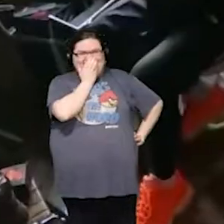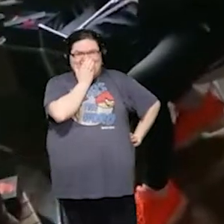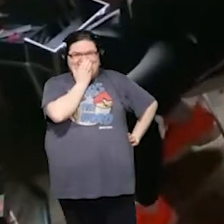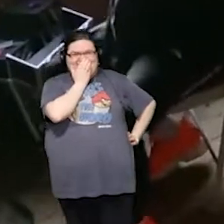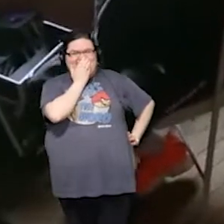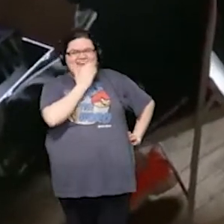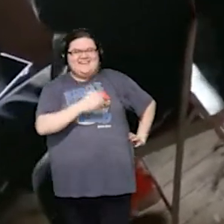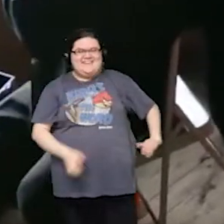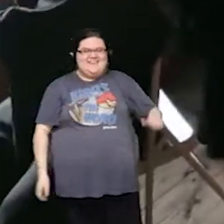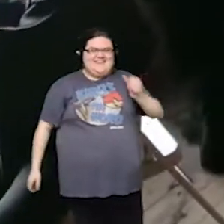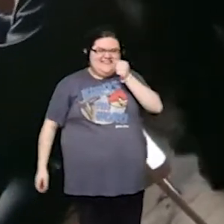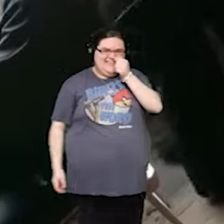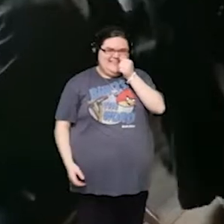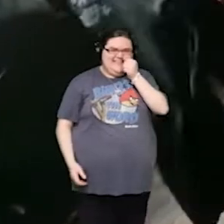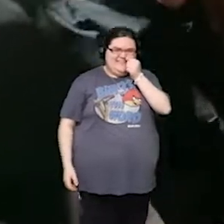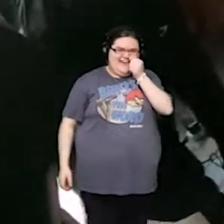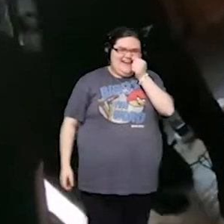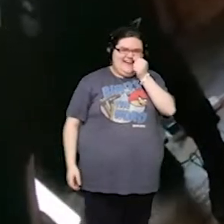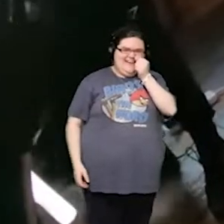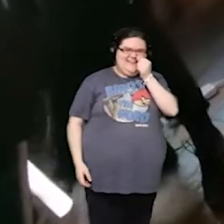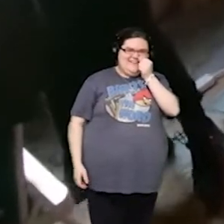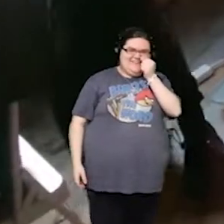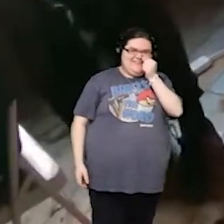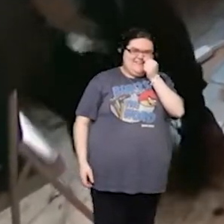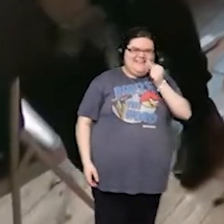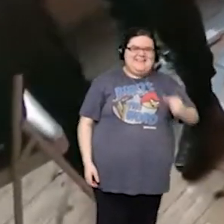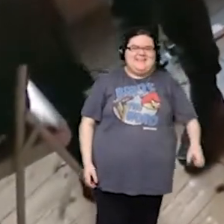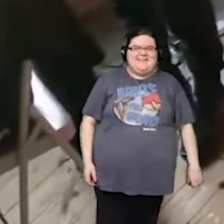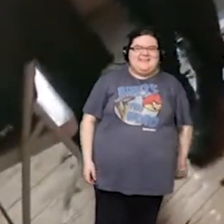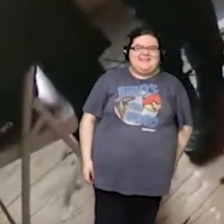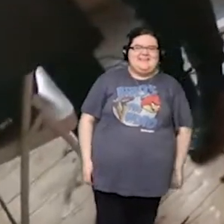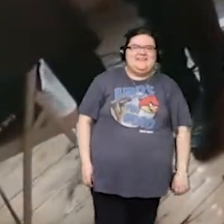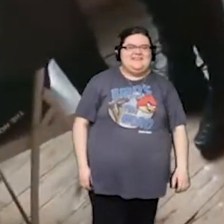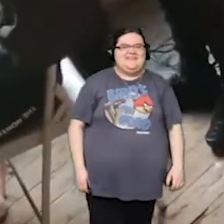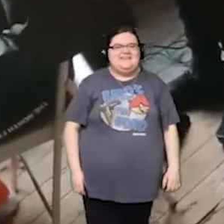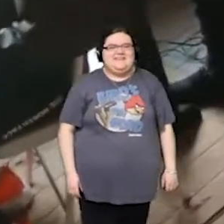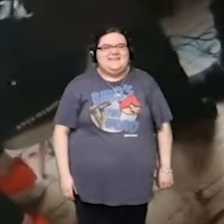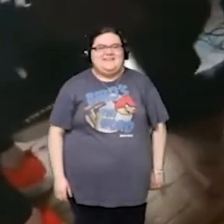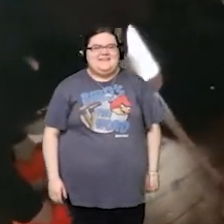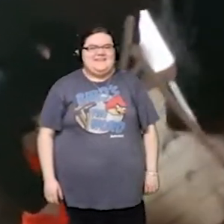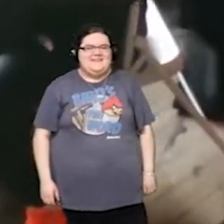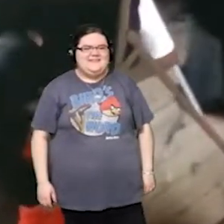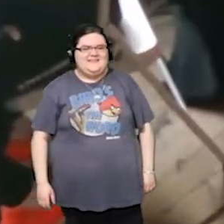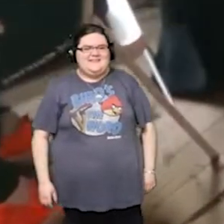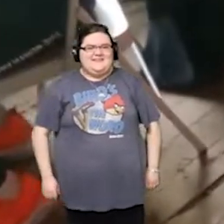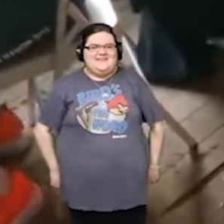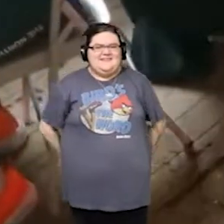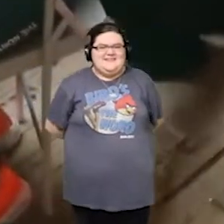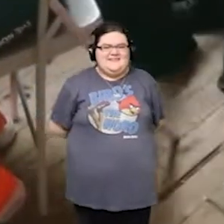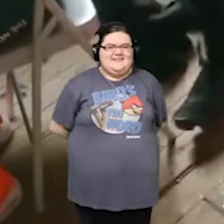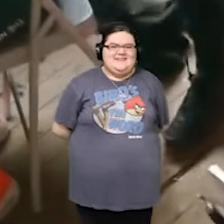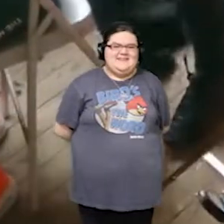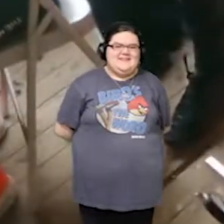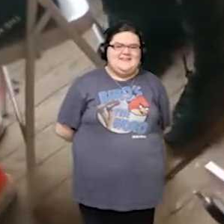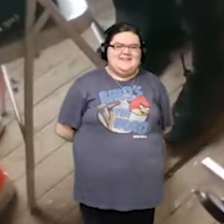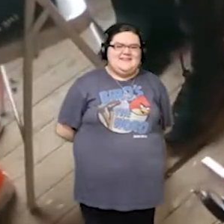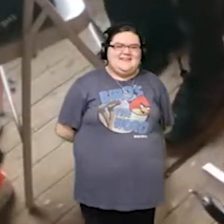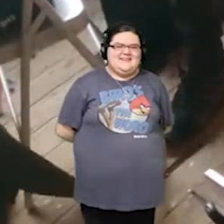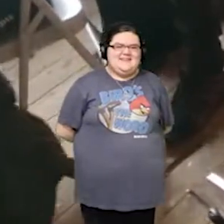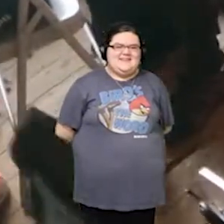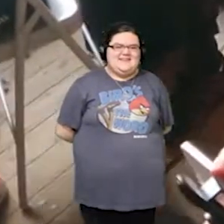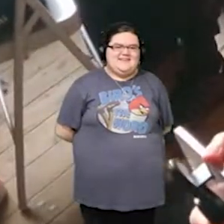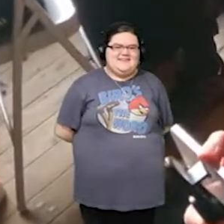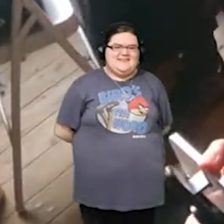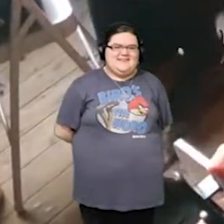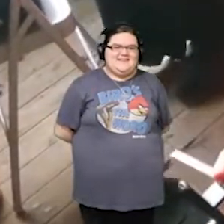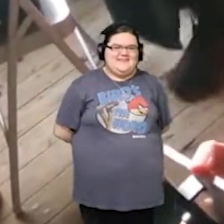Oh no! Look at this aftercare happening right here. Yes. It's a salon experience. Sidemen, don't just stitch you up. No, it's a beautiful.